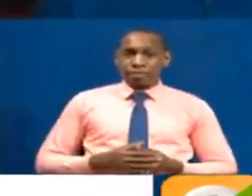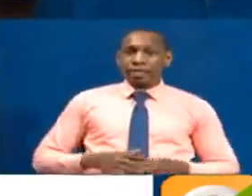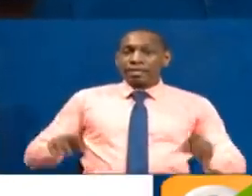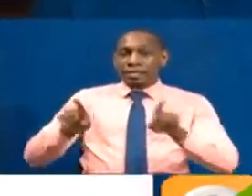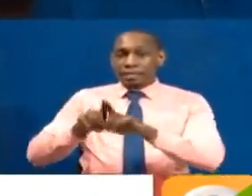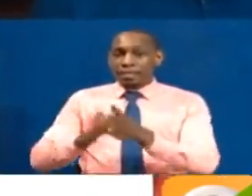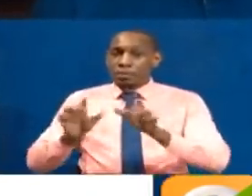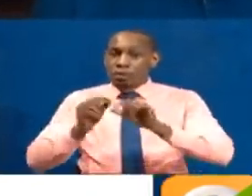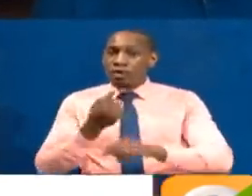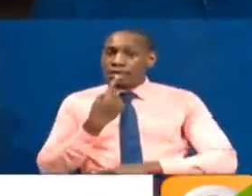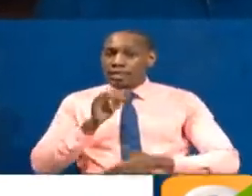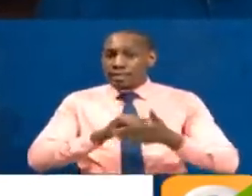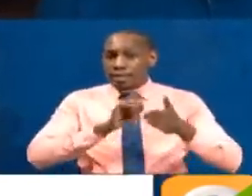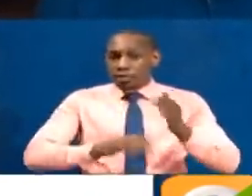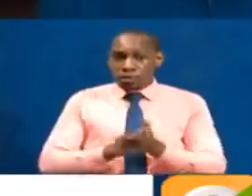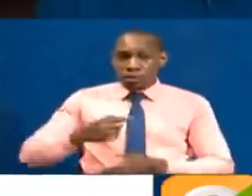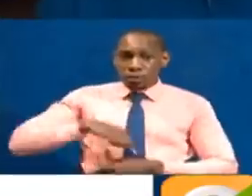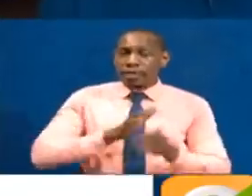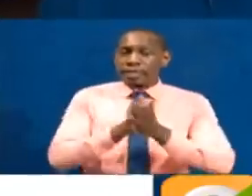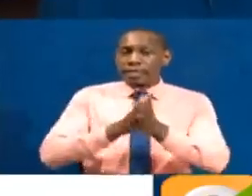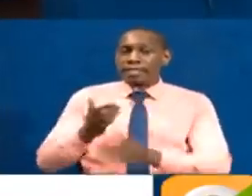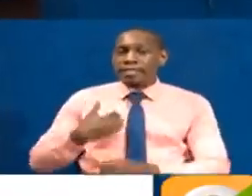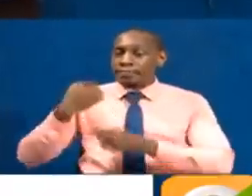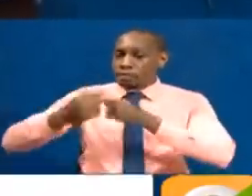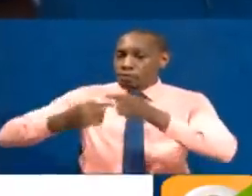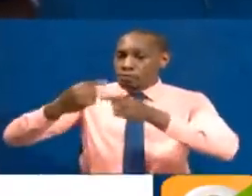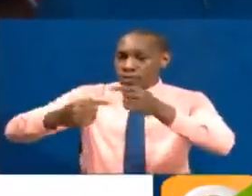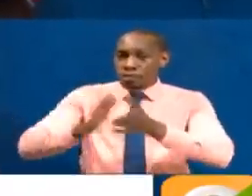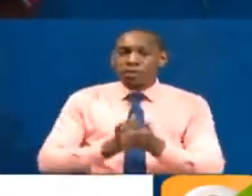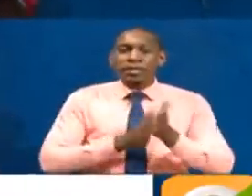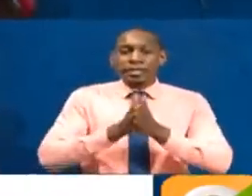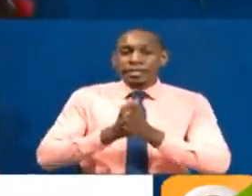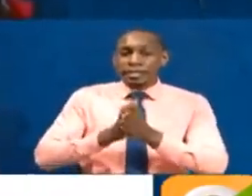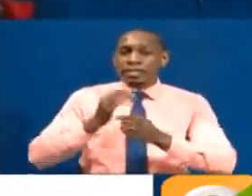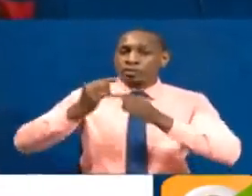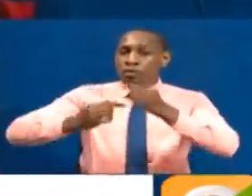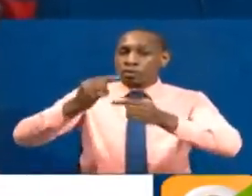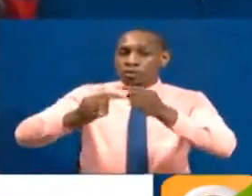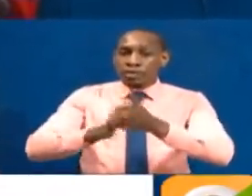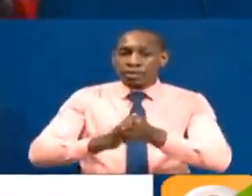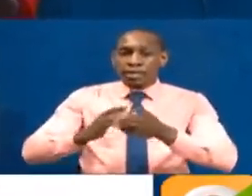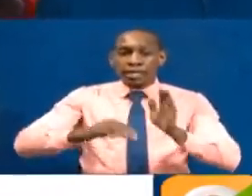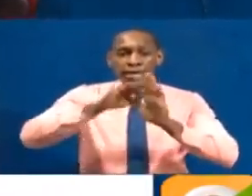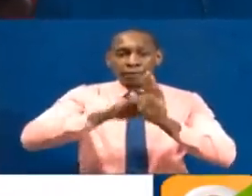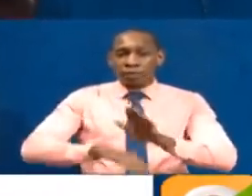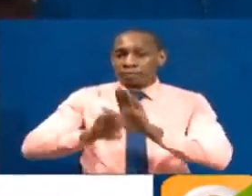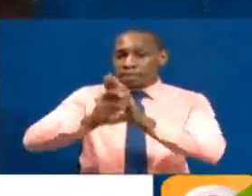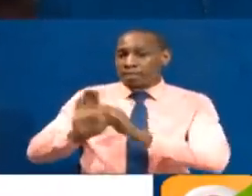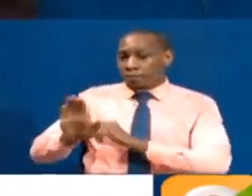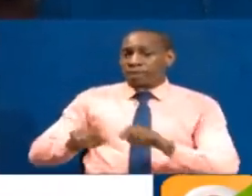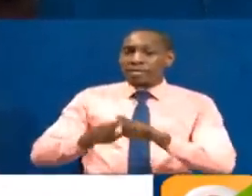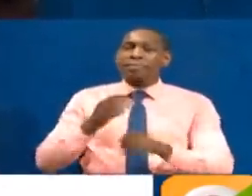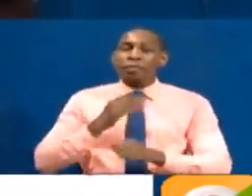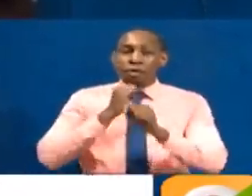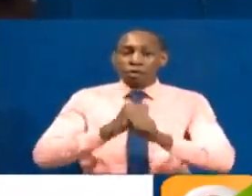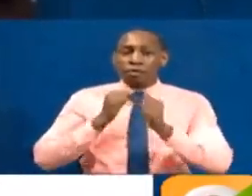Na ndipo tukisema ya kwamba we are interested in continuity. We are interested in continuity of programs like this. And we